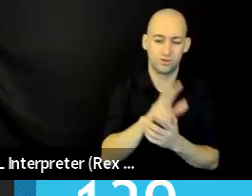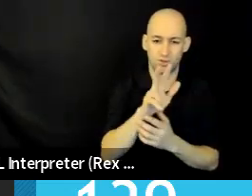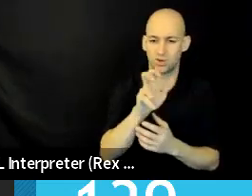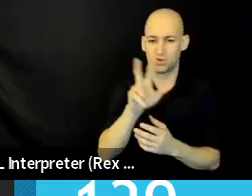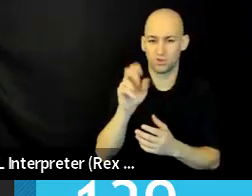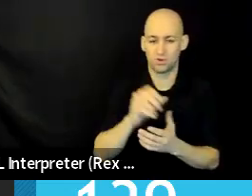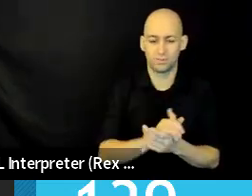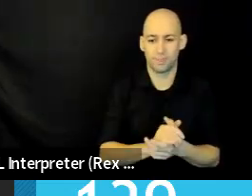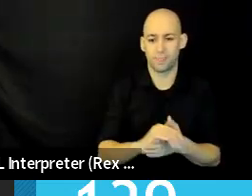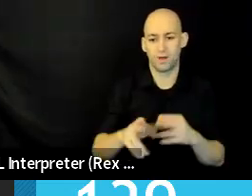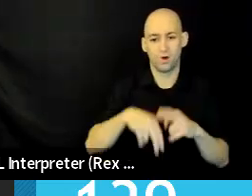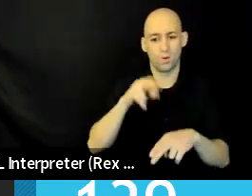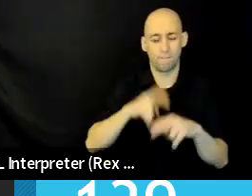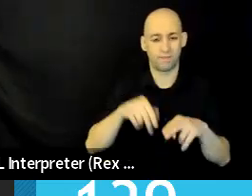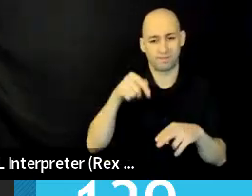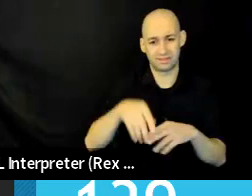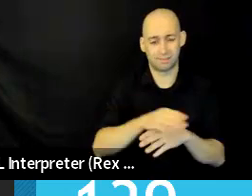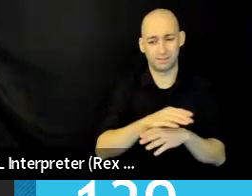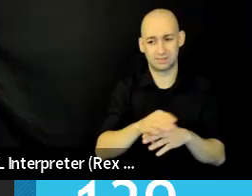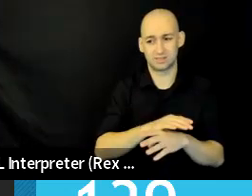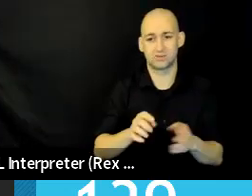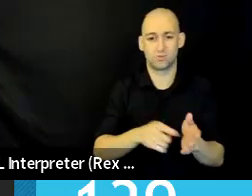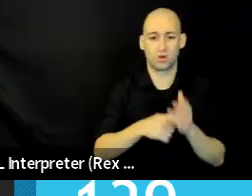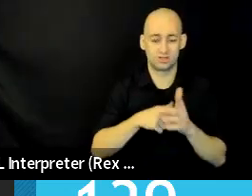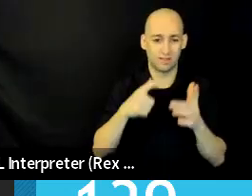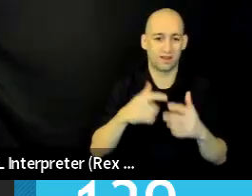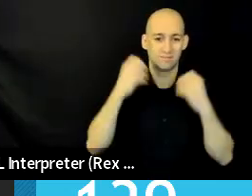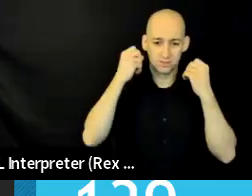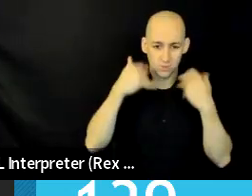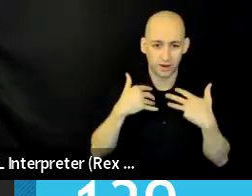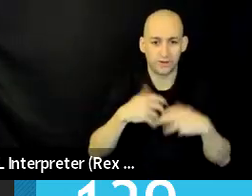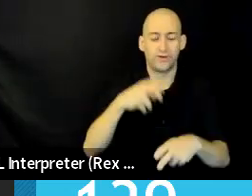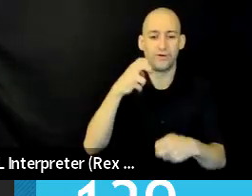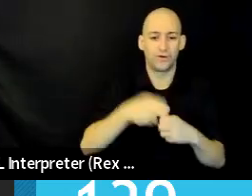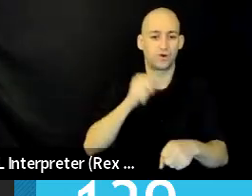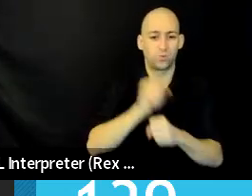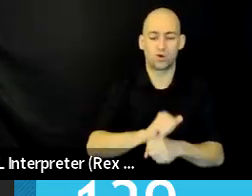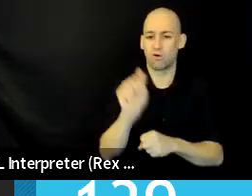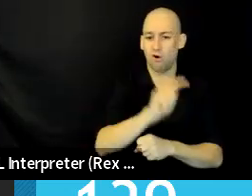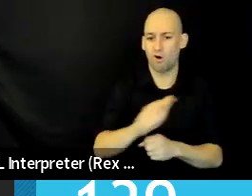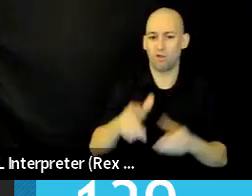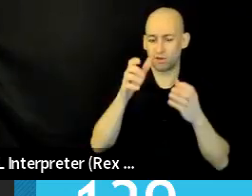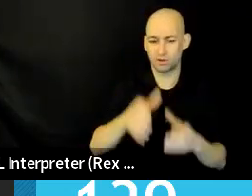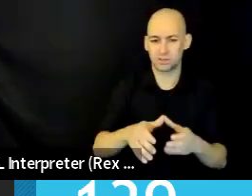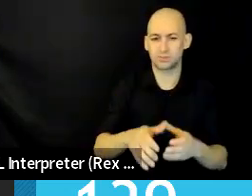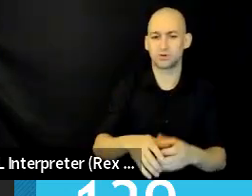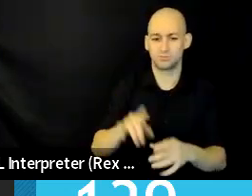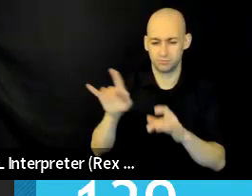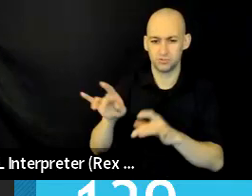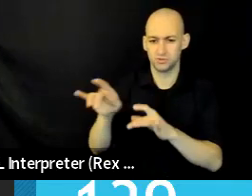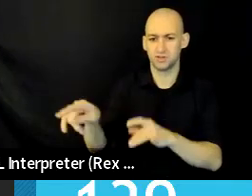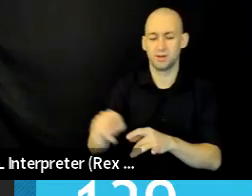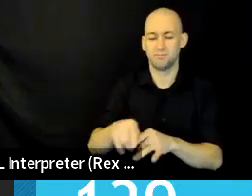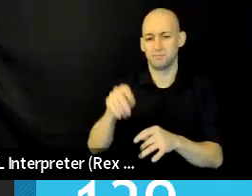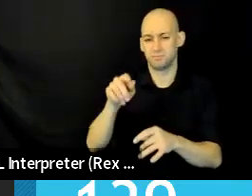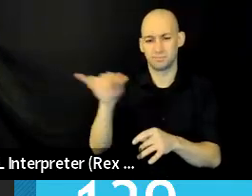We built this business. It took a lot of sweat, hard work, and every customer treated them as gold. So that's our philosophy at San